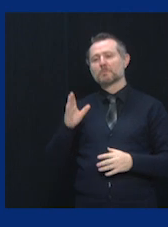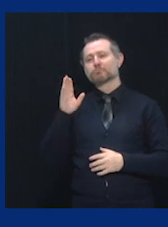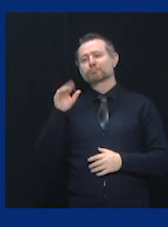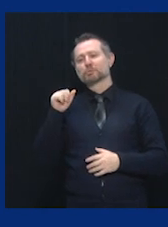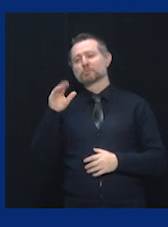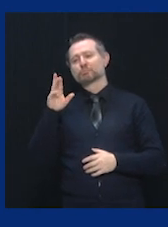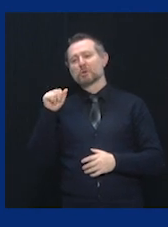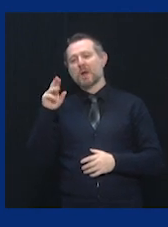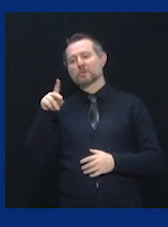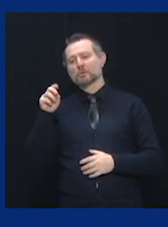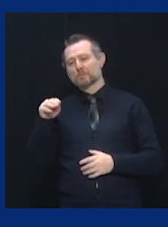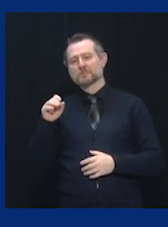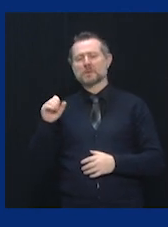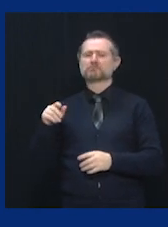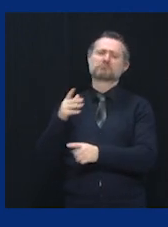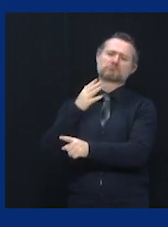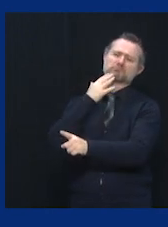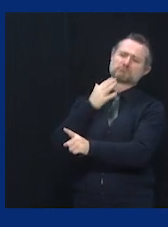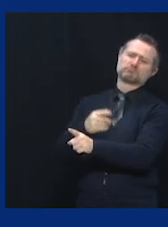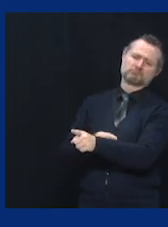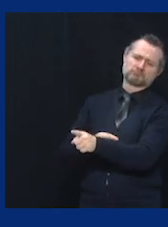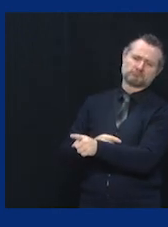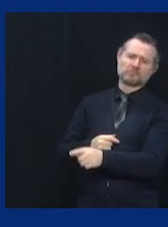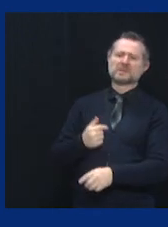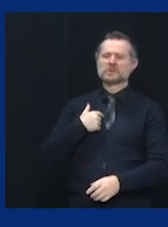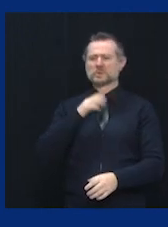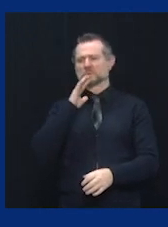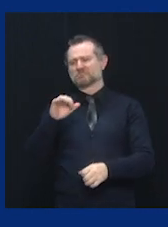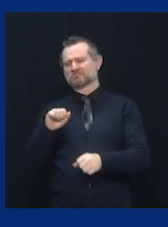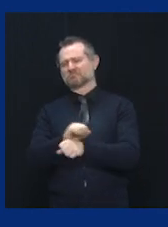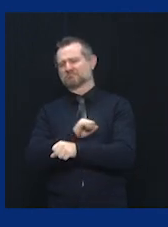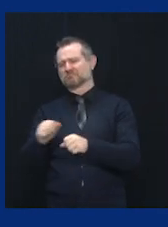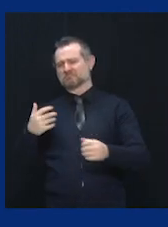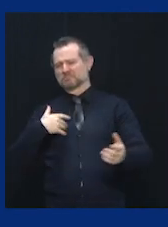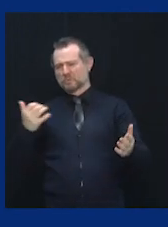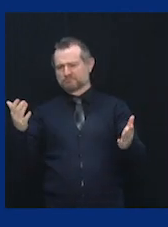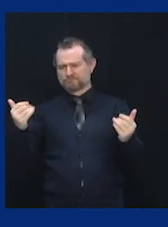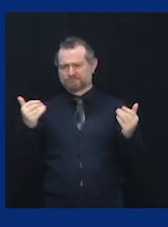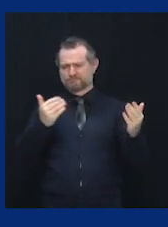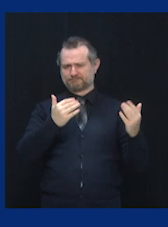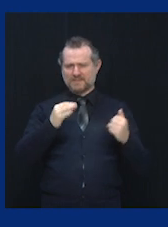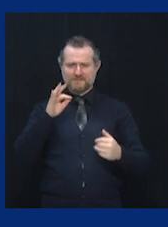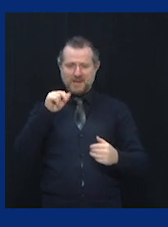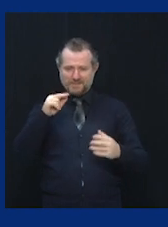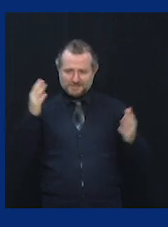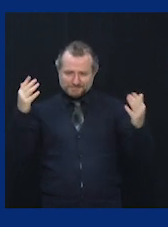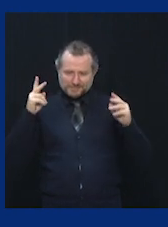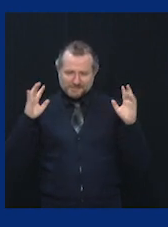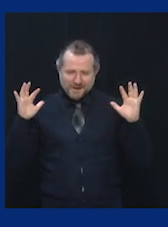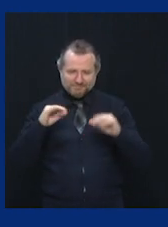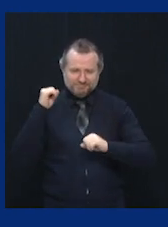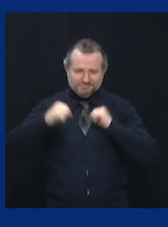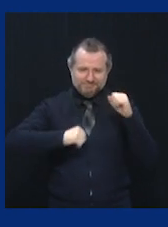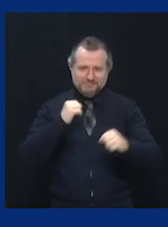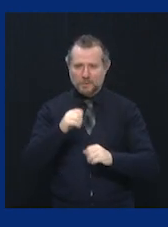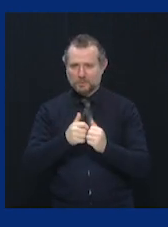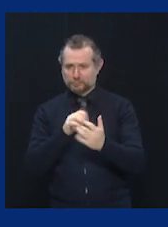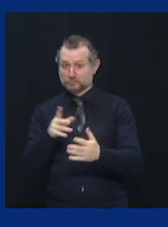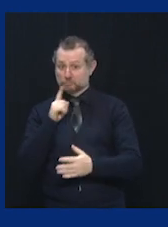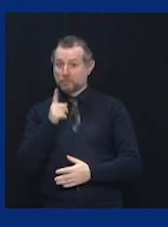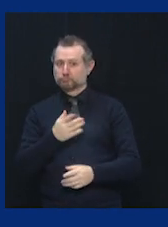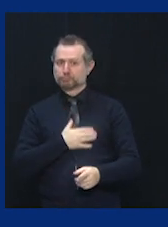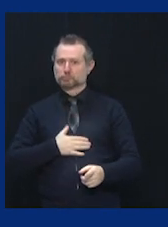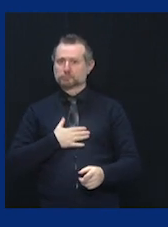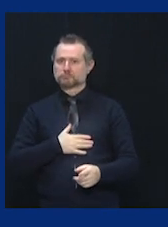stands safely. And I know they appreciated that. And 7,000